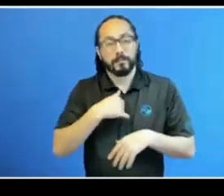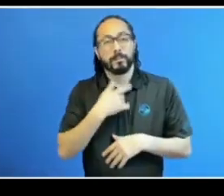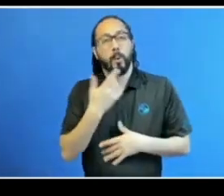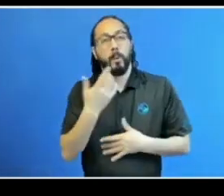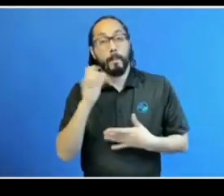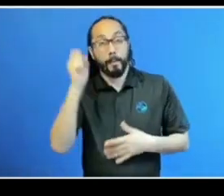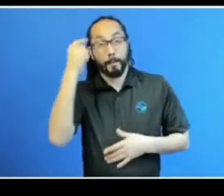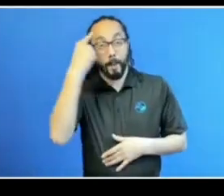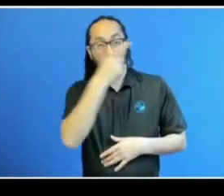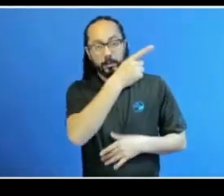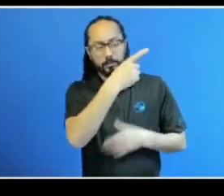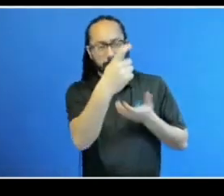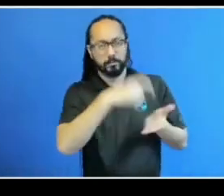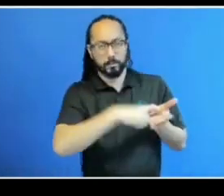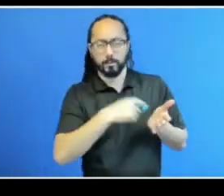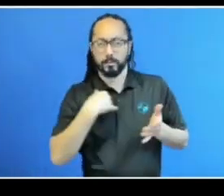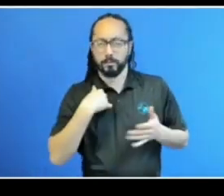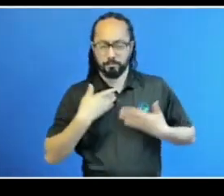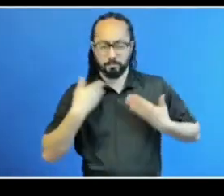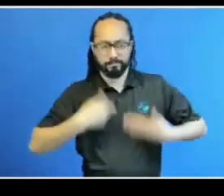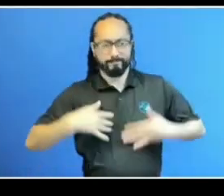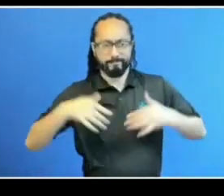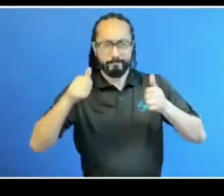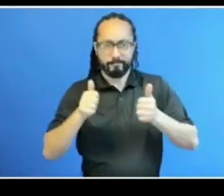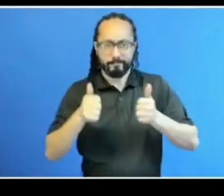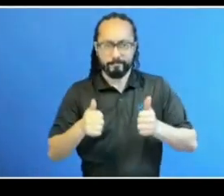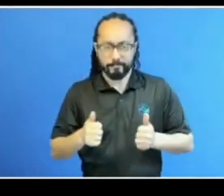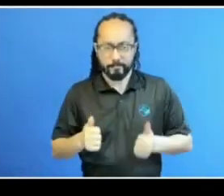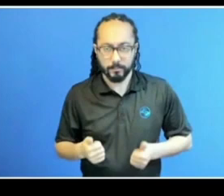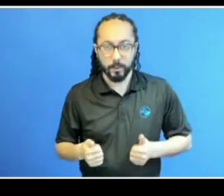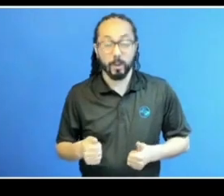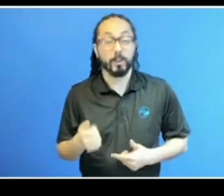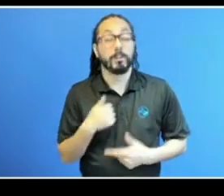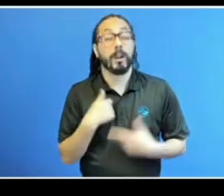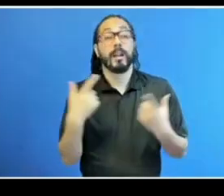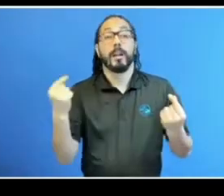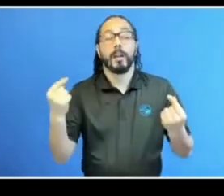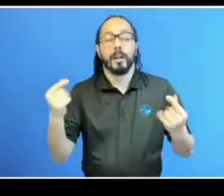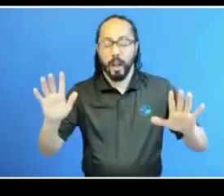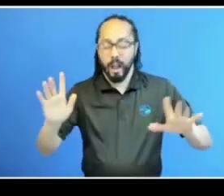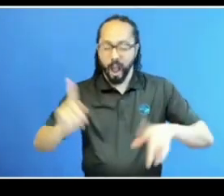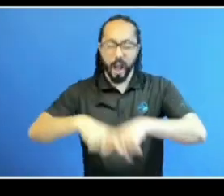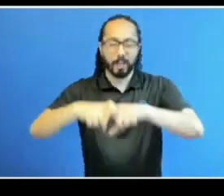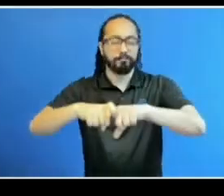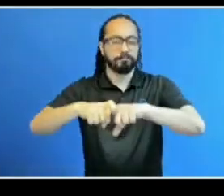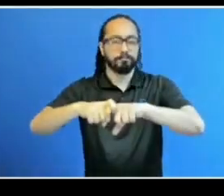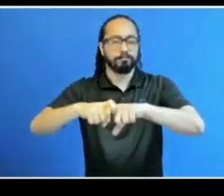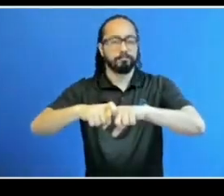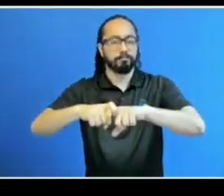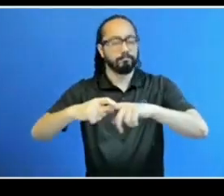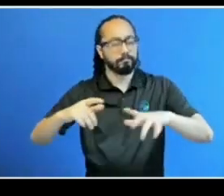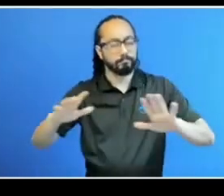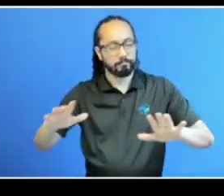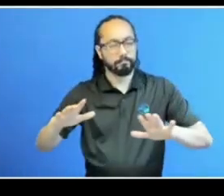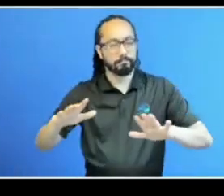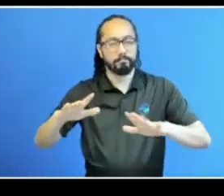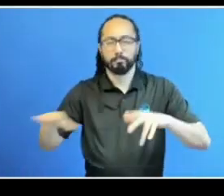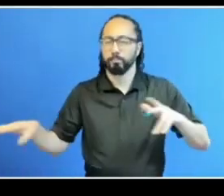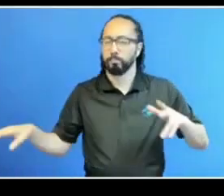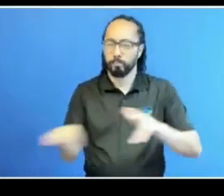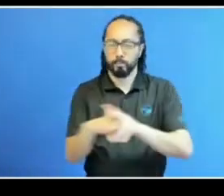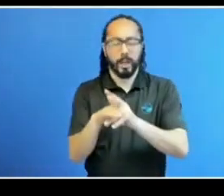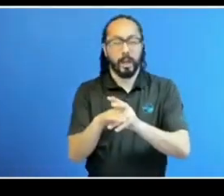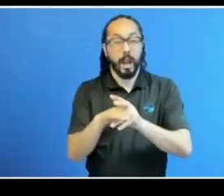declining, and so through that whole experience, I took time off and did not return to that